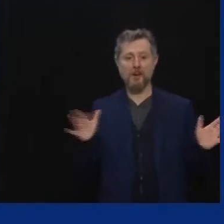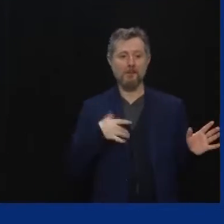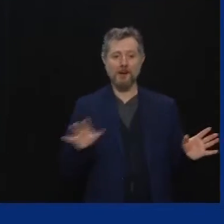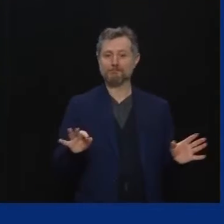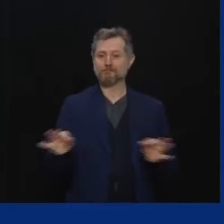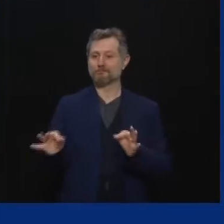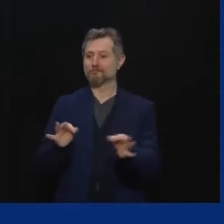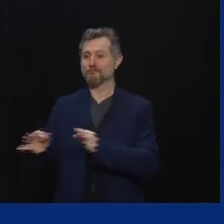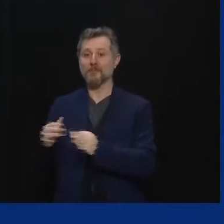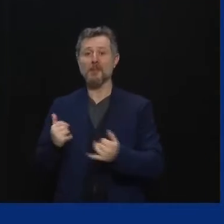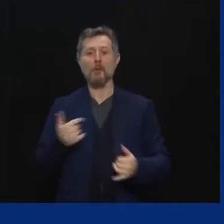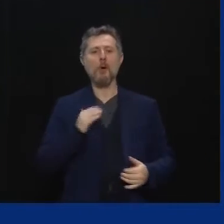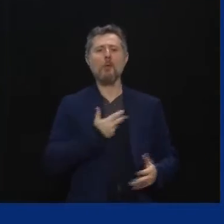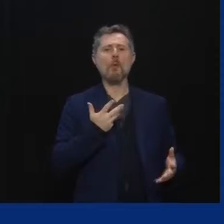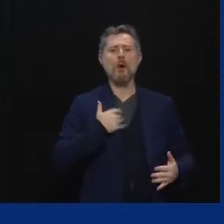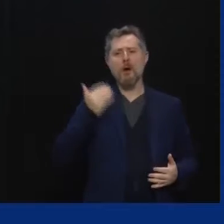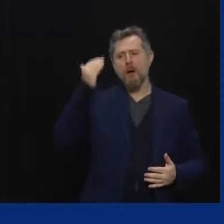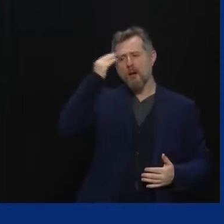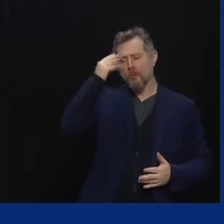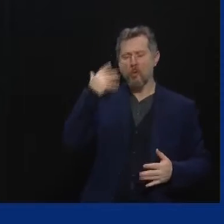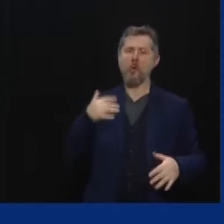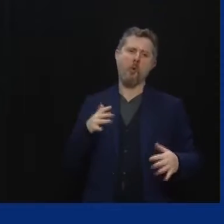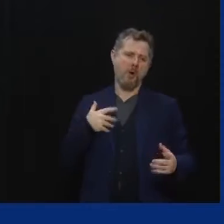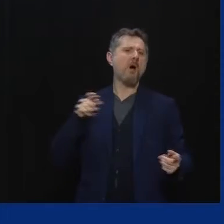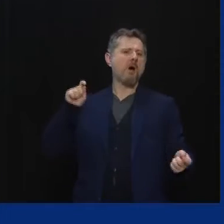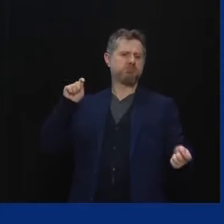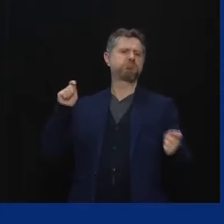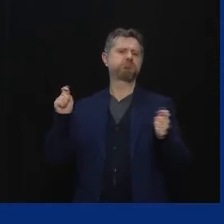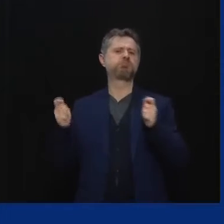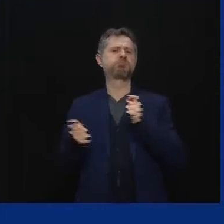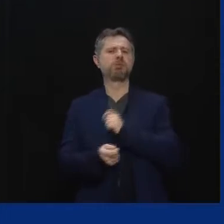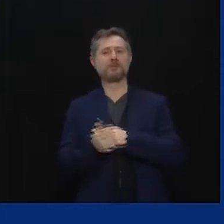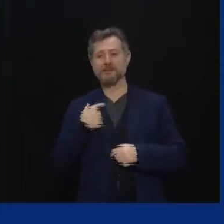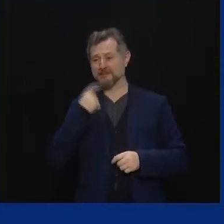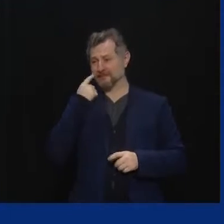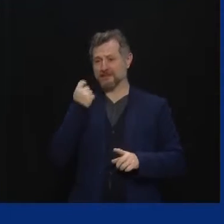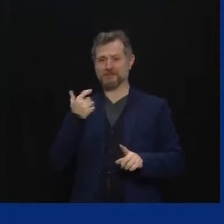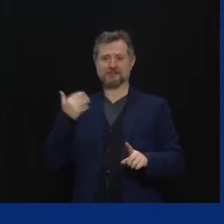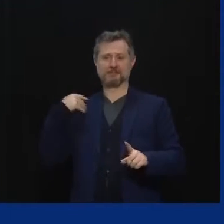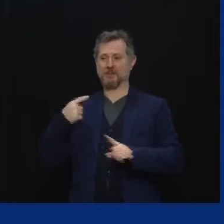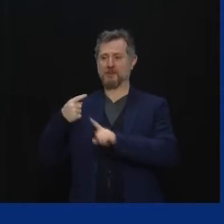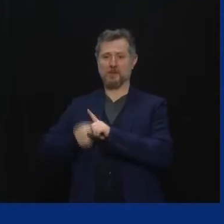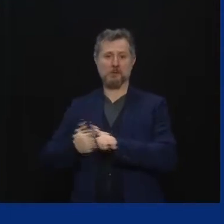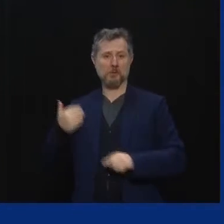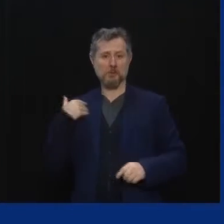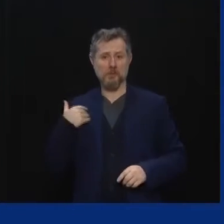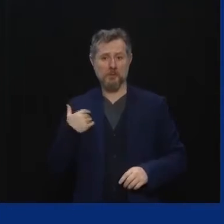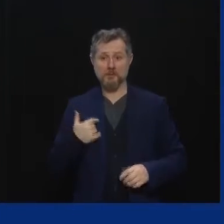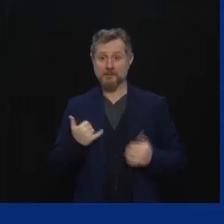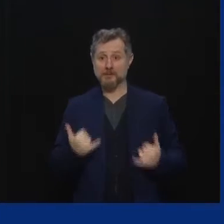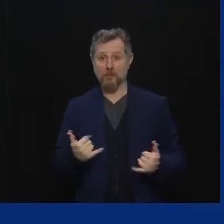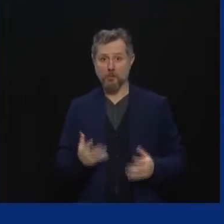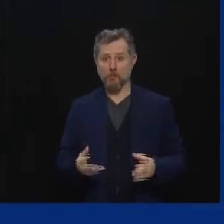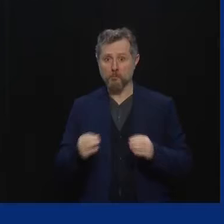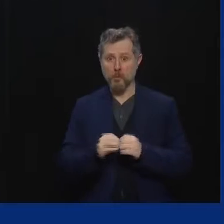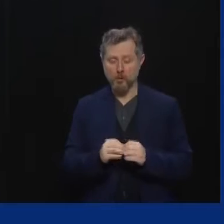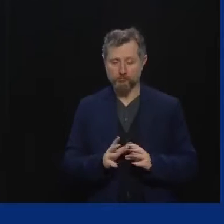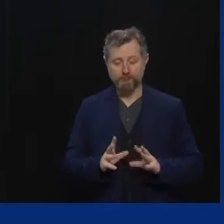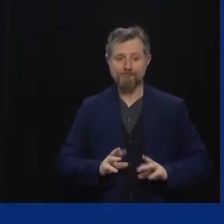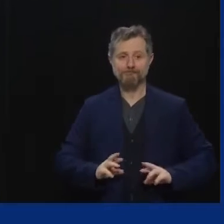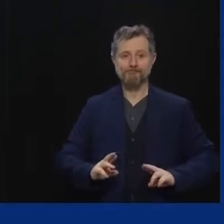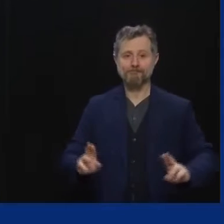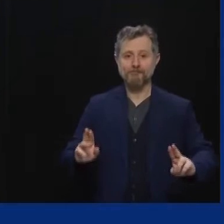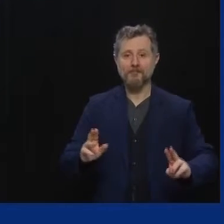equipped today than we were just a few short months ago, and as our understanding changes, we will change. That's how